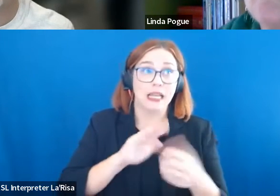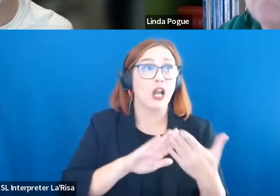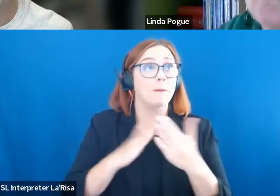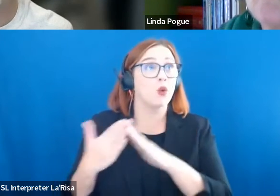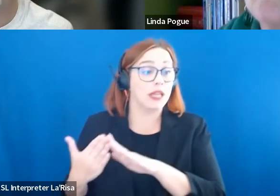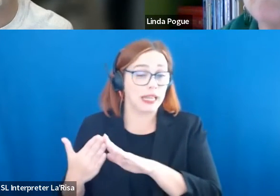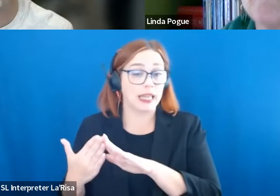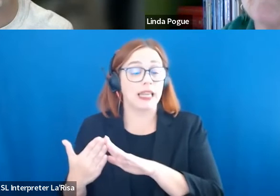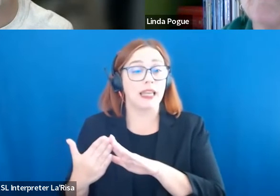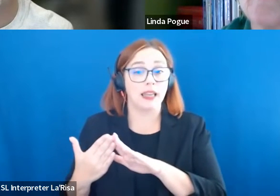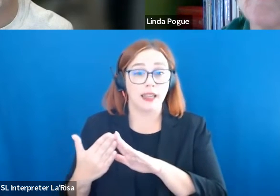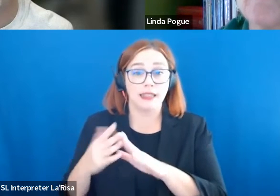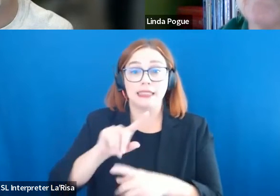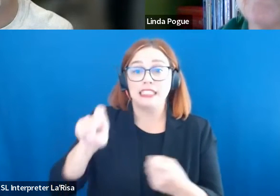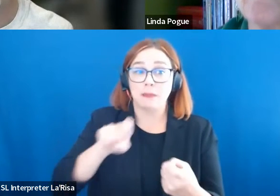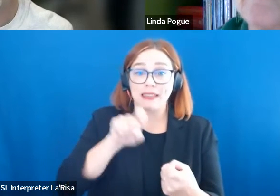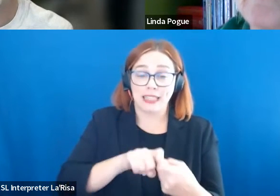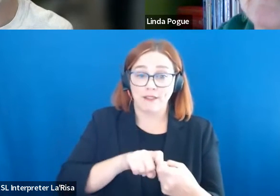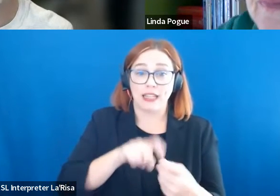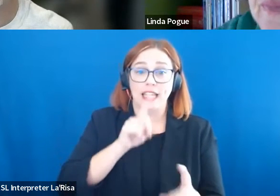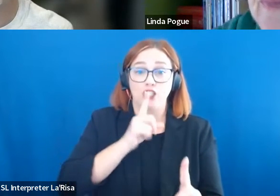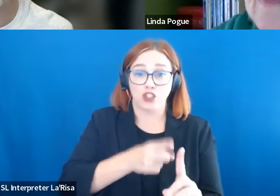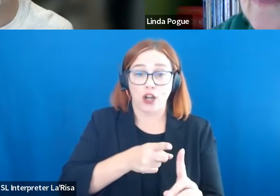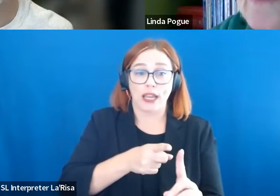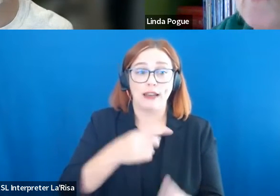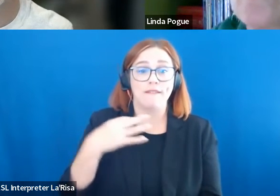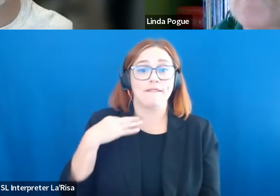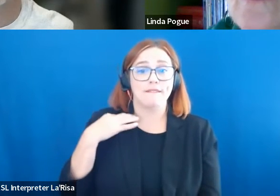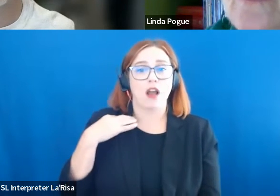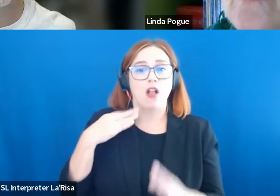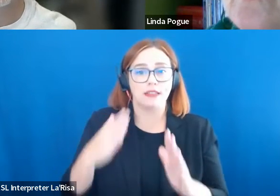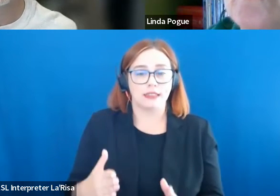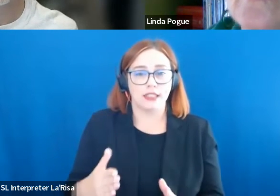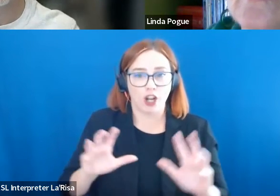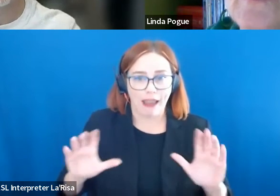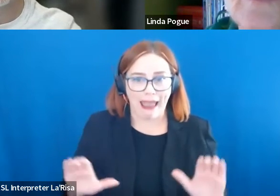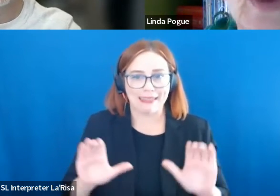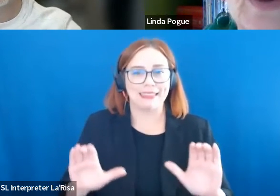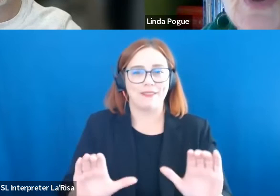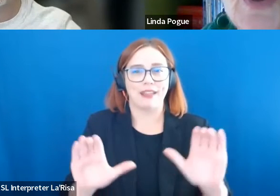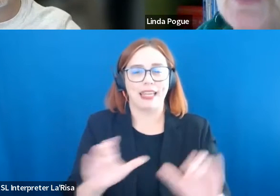they specifically target different volunteer activities and opportunities.